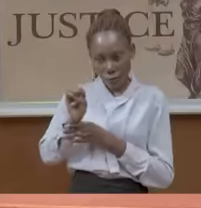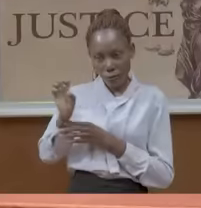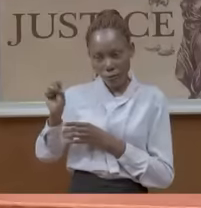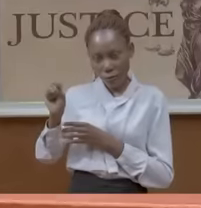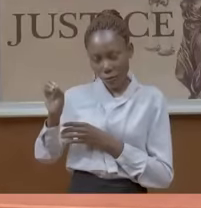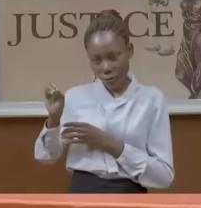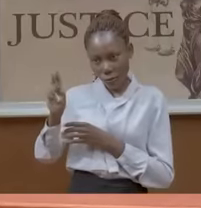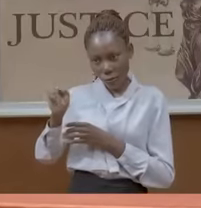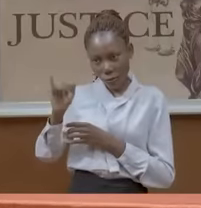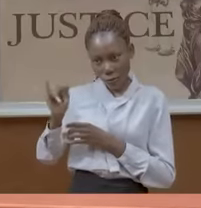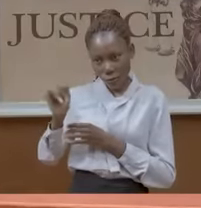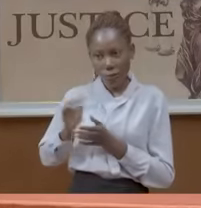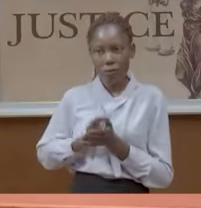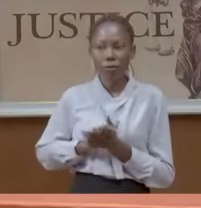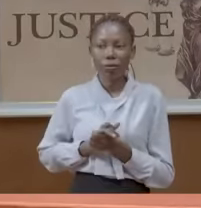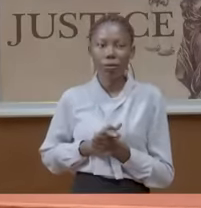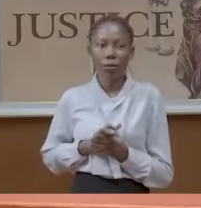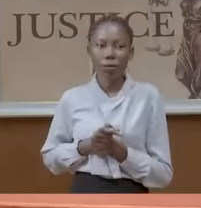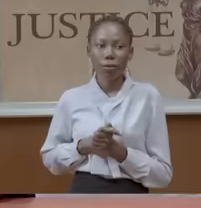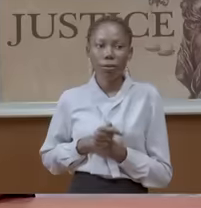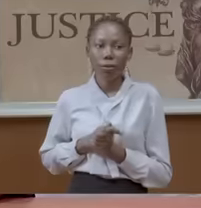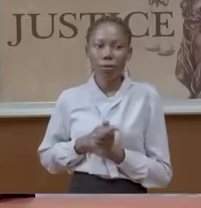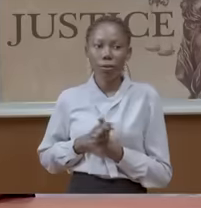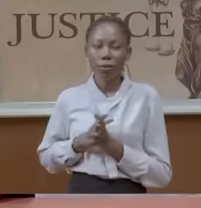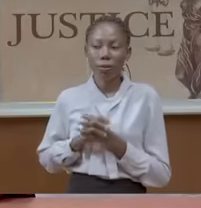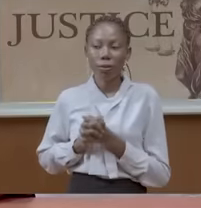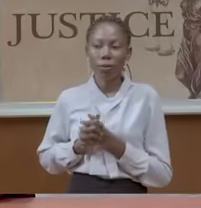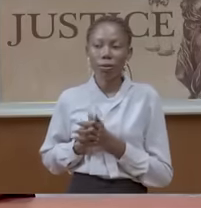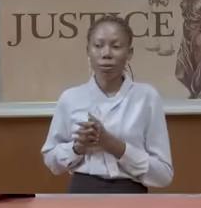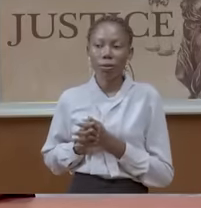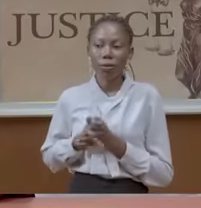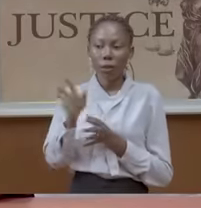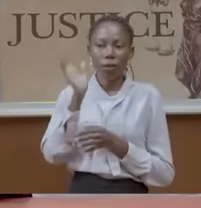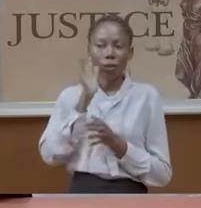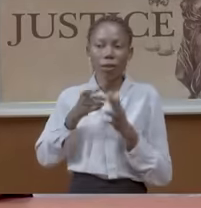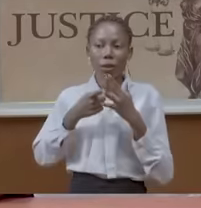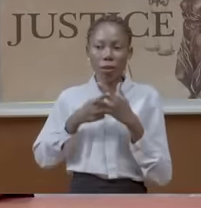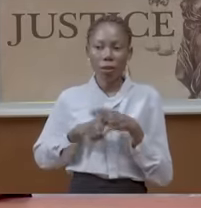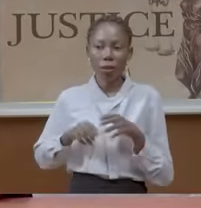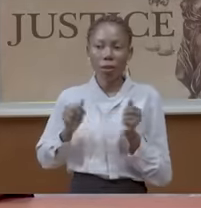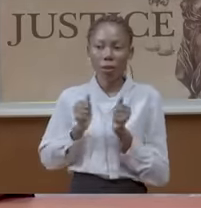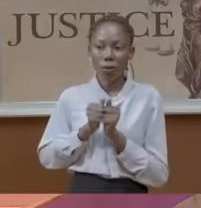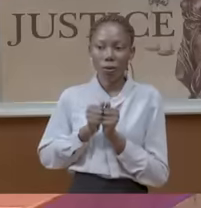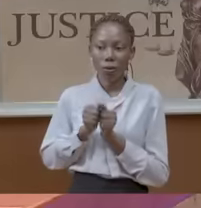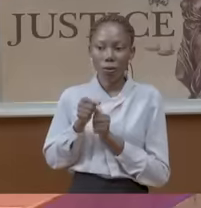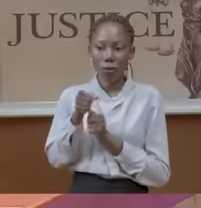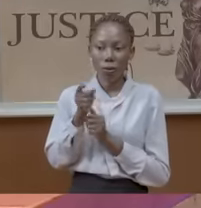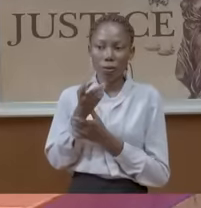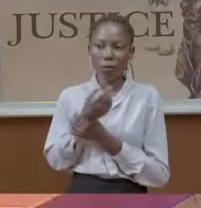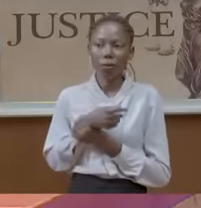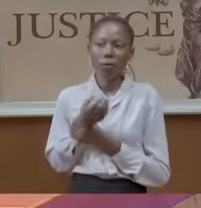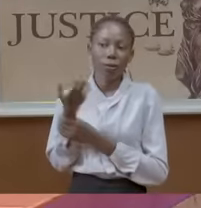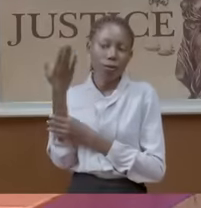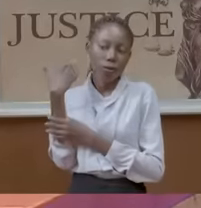need to correct all of this because of my. Okay, go ahead. You have a few minutes to do. Now I will start from. Thank God, I just stumbled into this